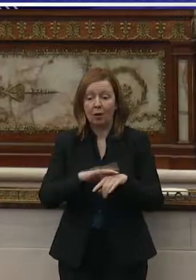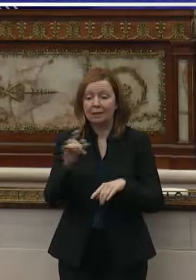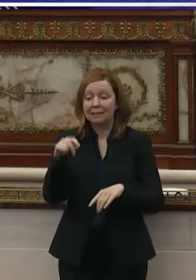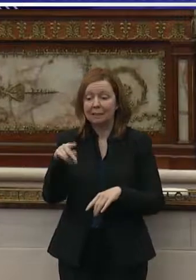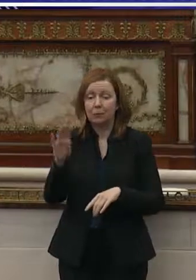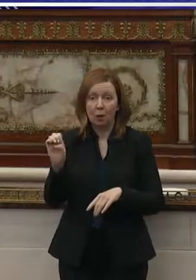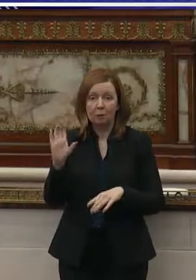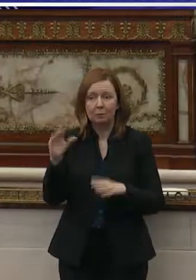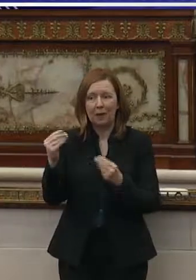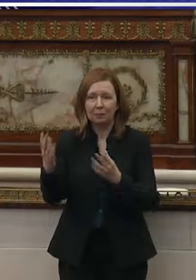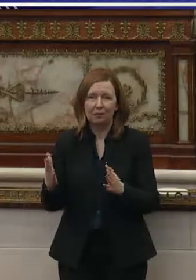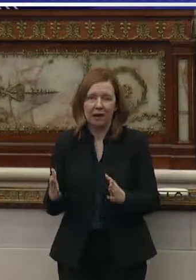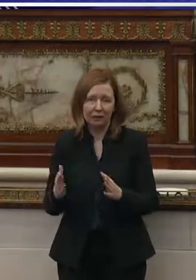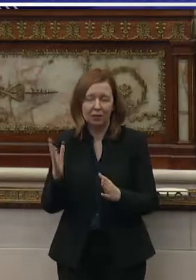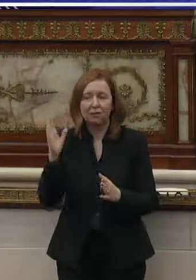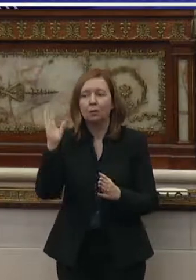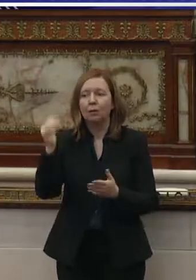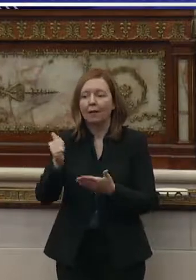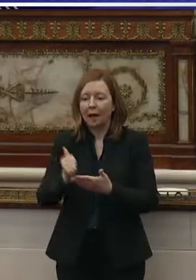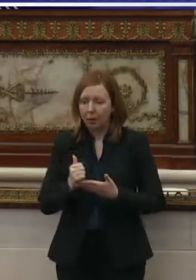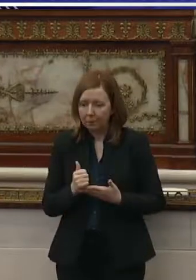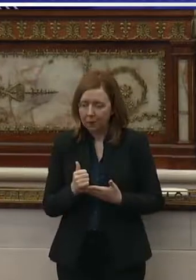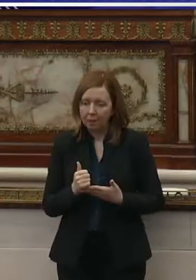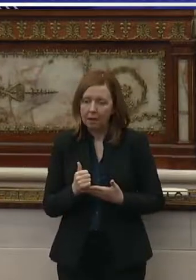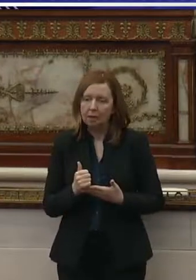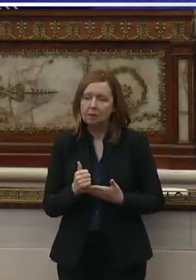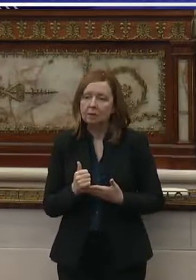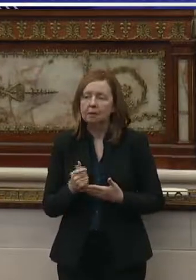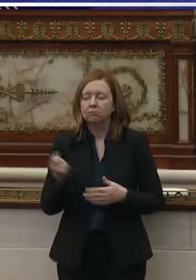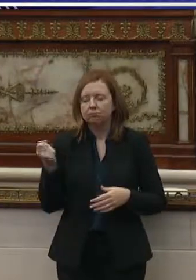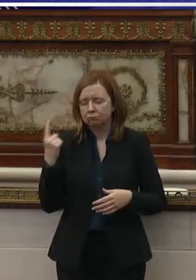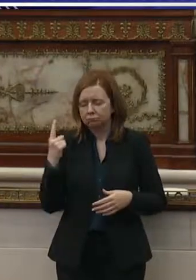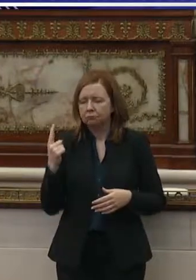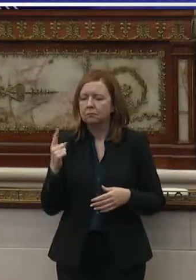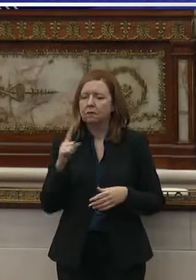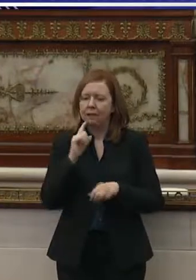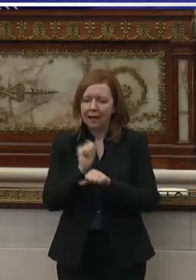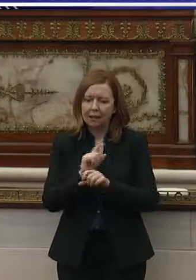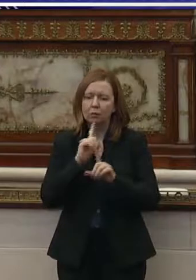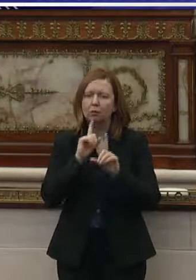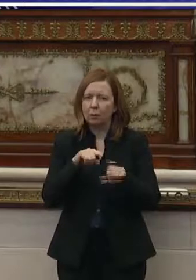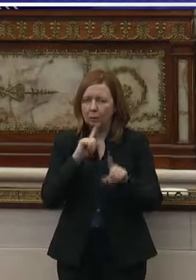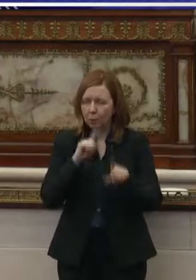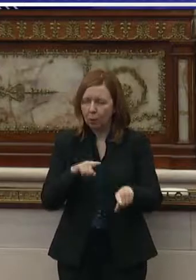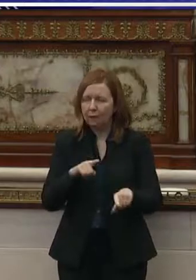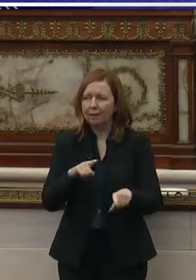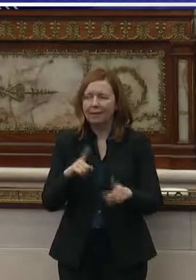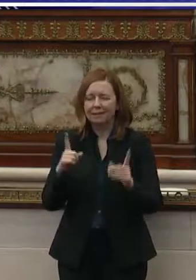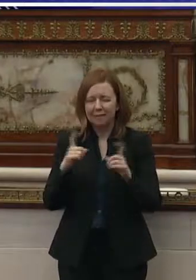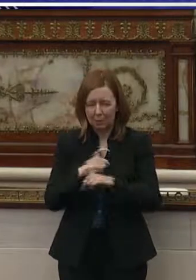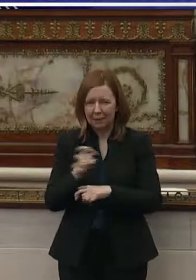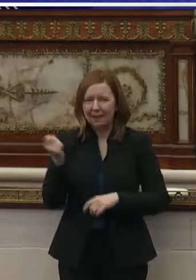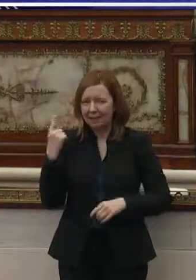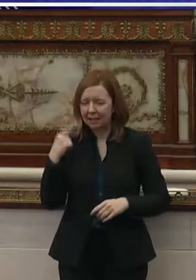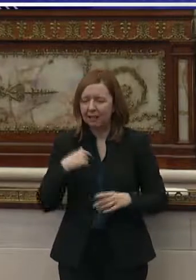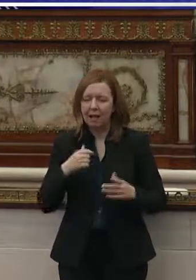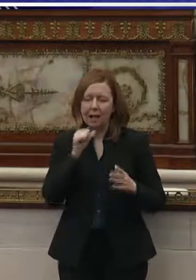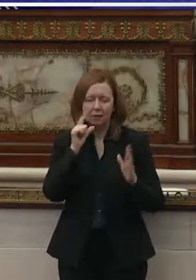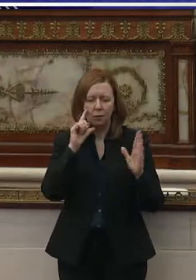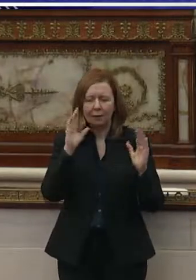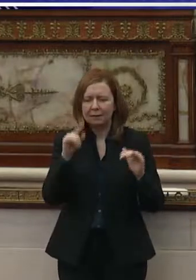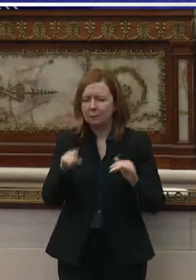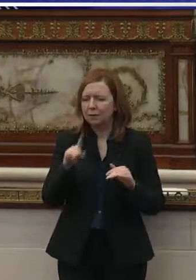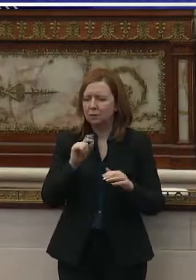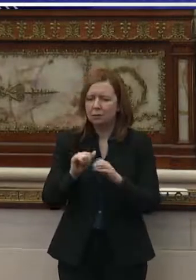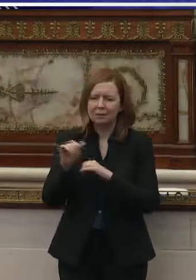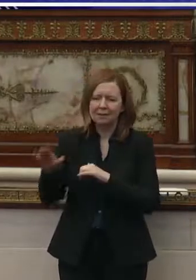by provider. I think it will help us. I understand the actual reporting is complicated, and I certainly don't expect you to